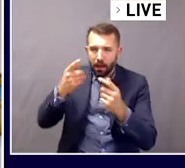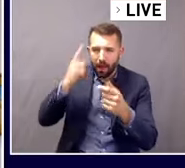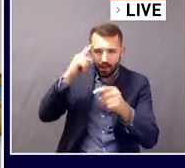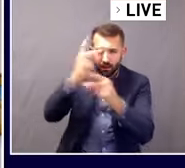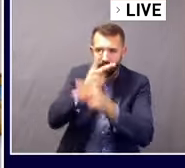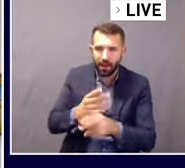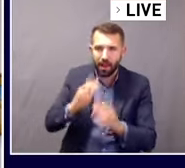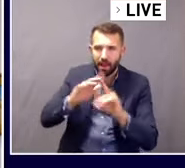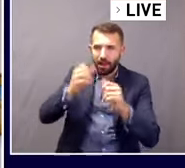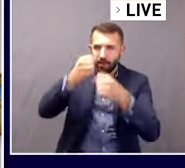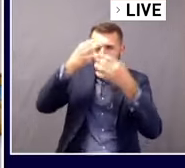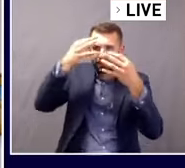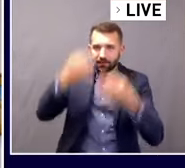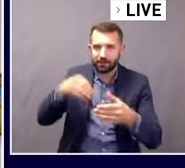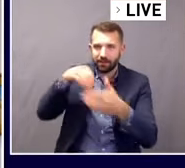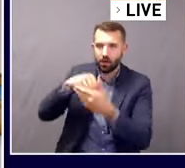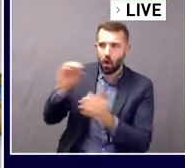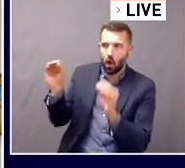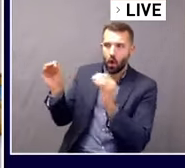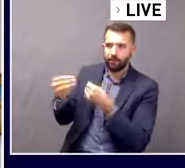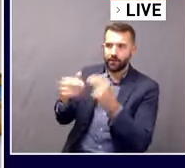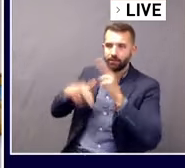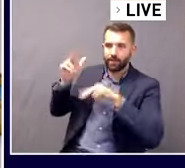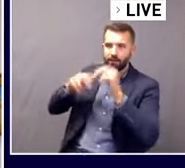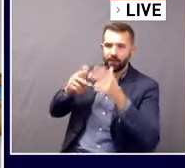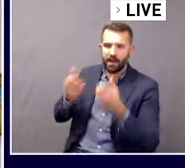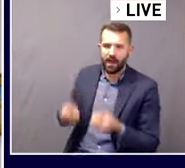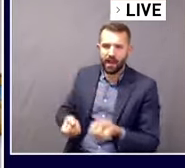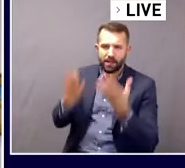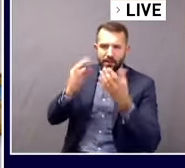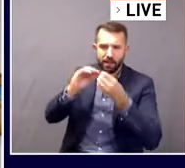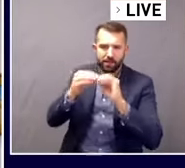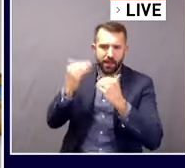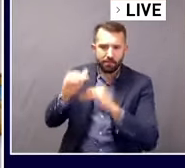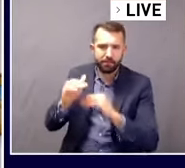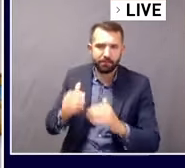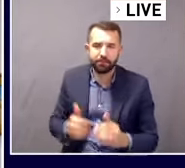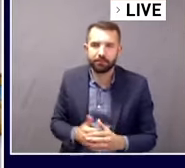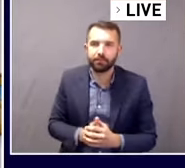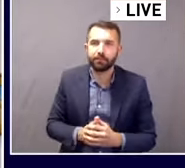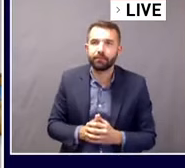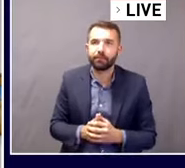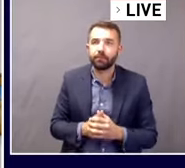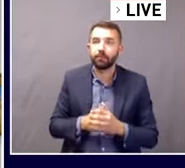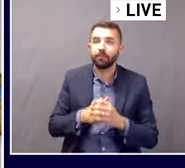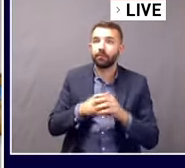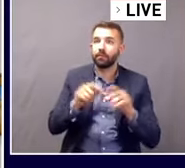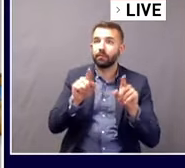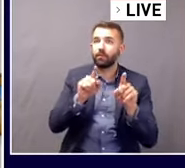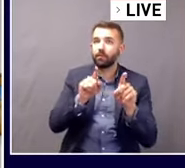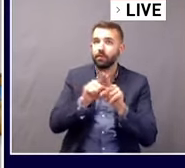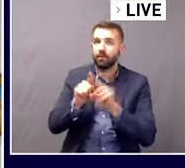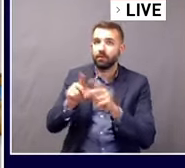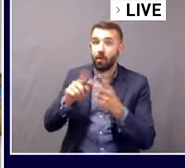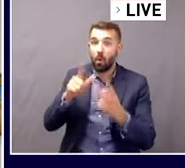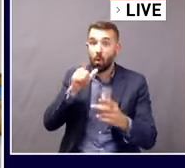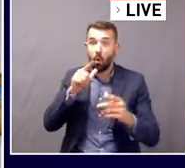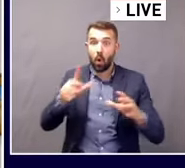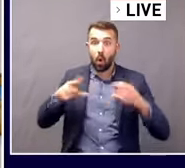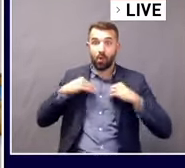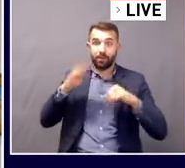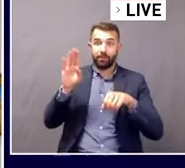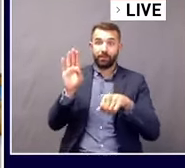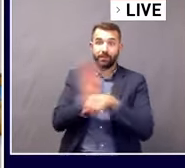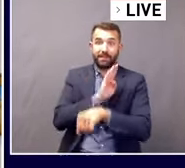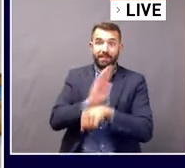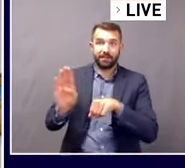if there is some specific guidance that the Maine CDC can offer employers about how to handle the wearing of face coverings in offices with